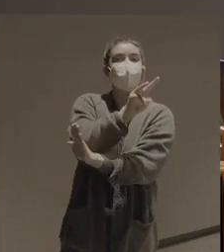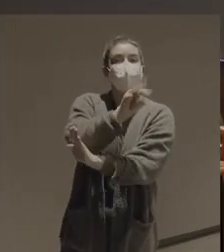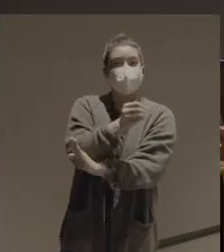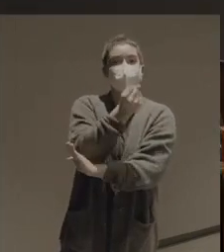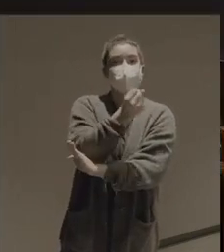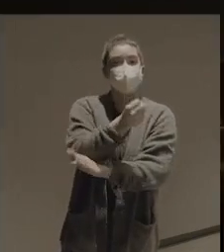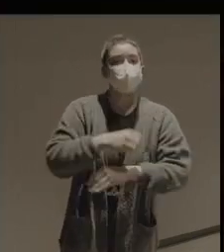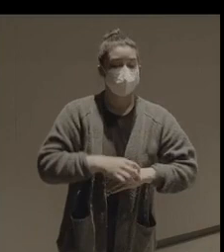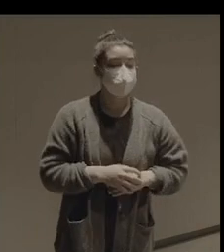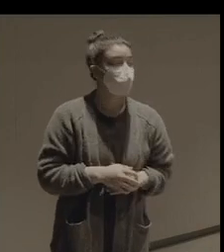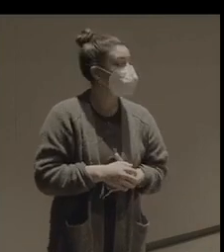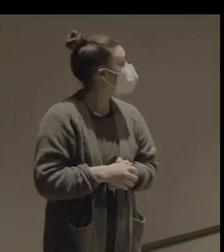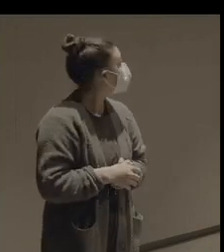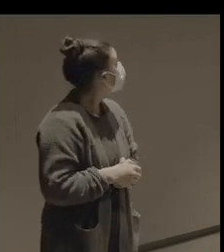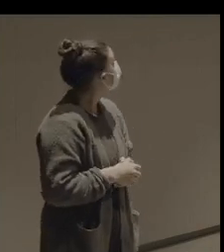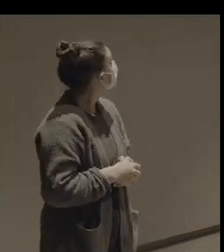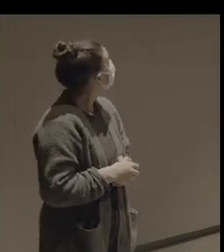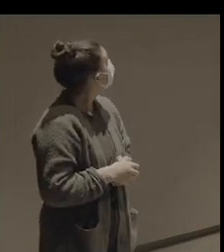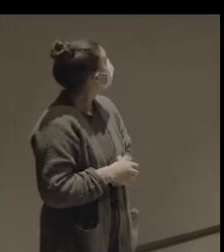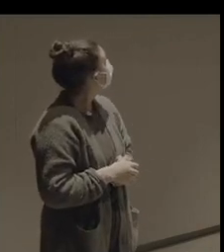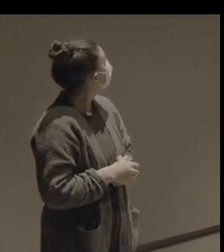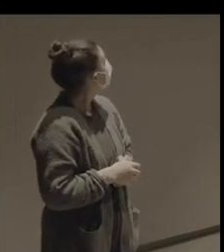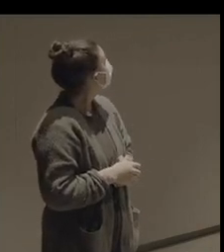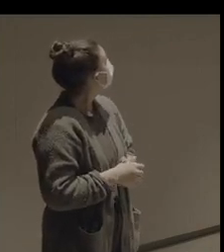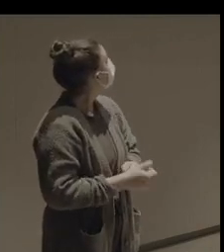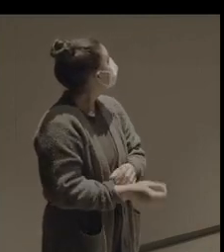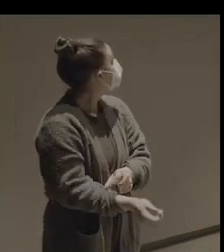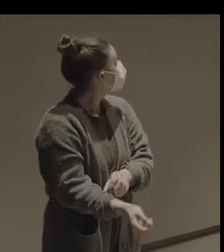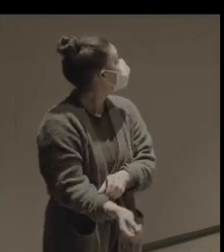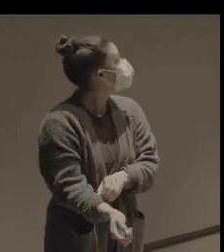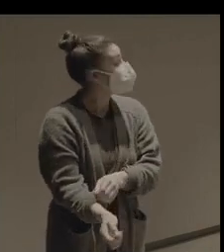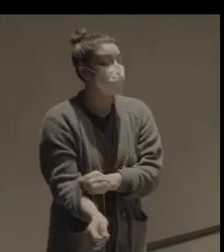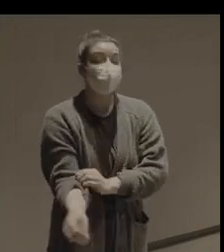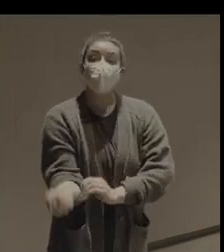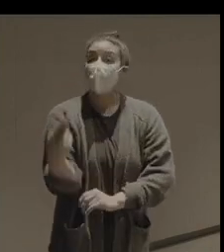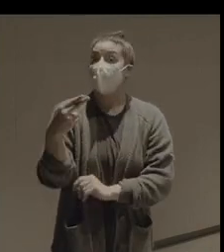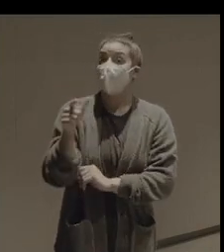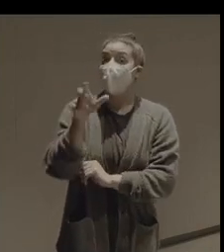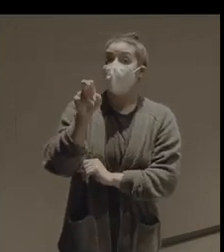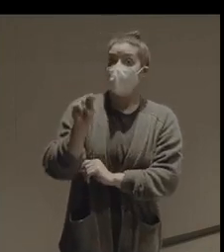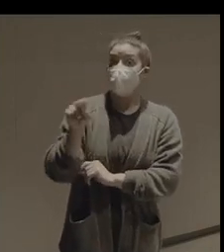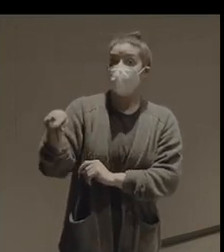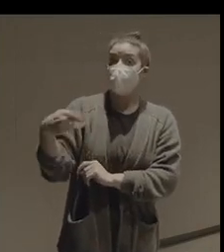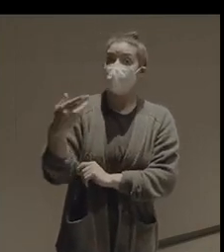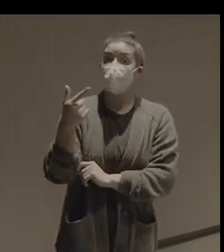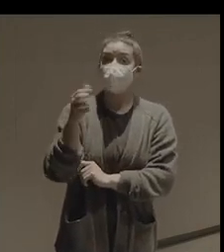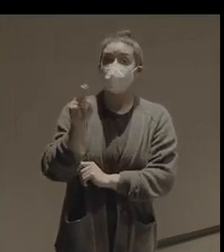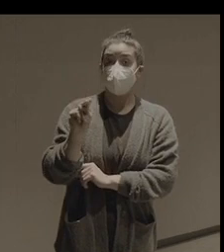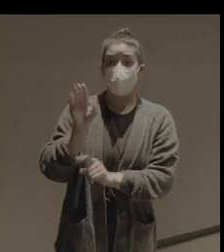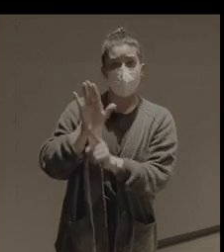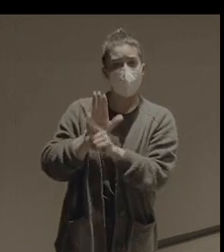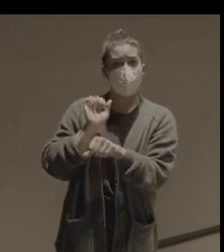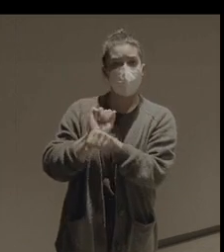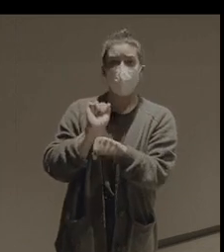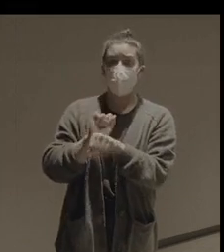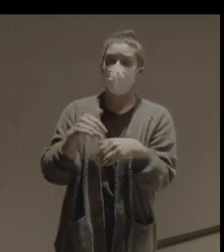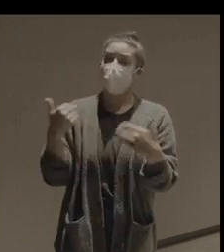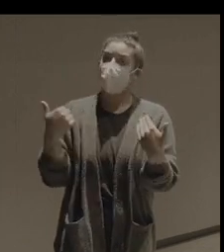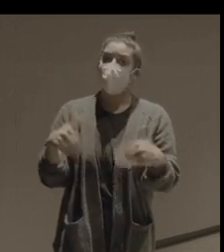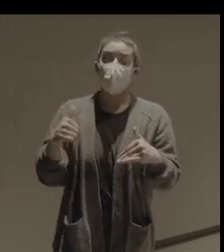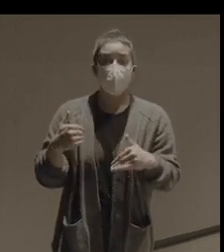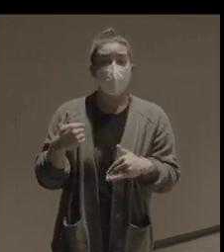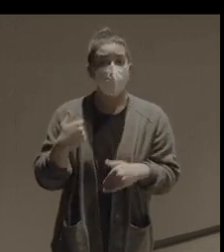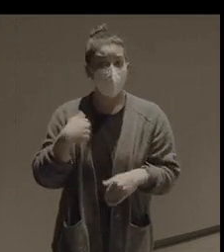To be with Helen Pashgian's work is an experience that envelops our entire body. We feel her sculptures as much as we see